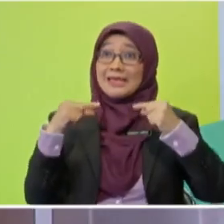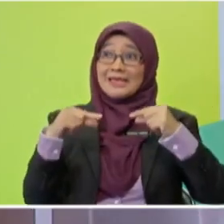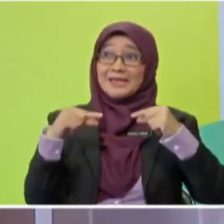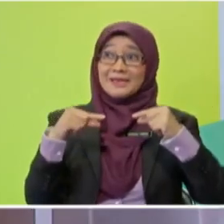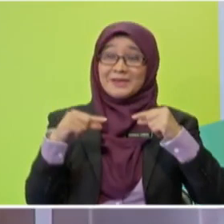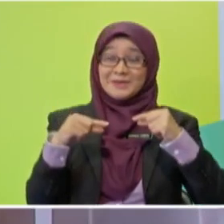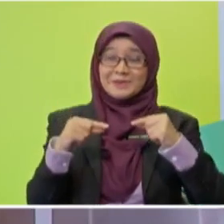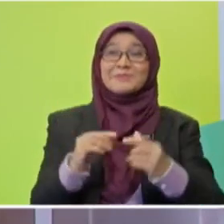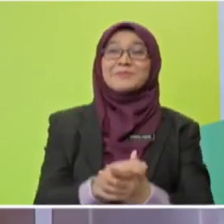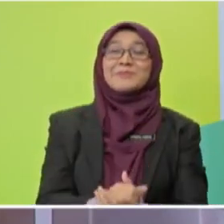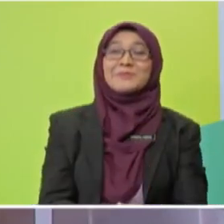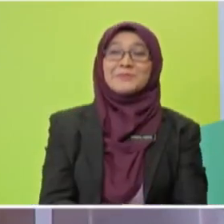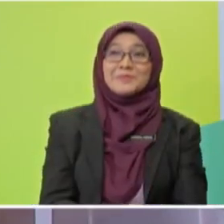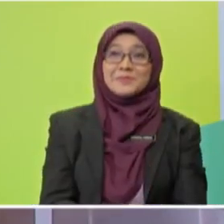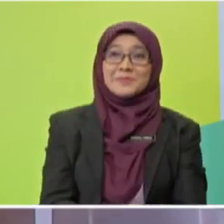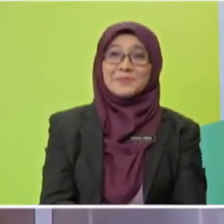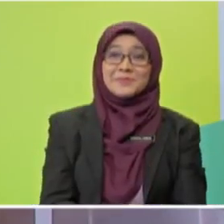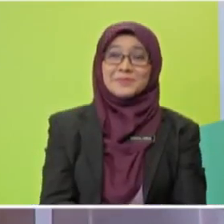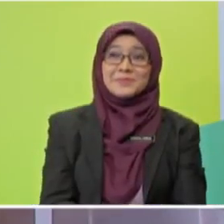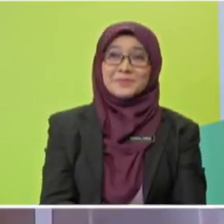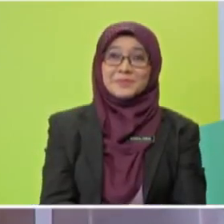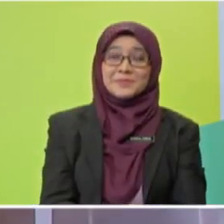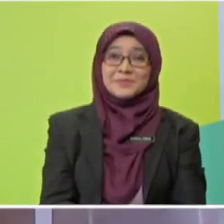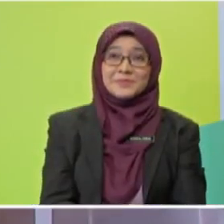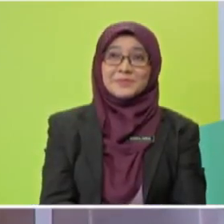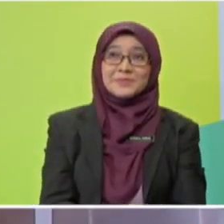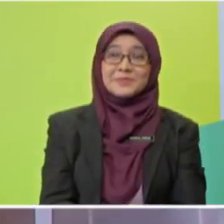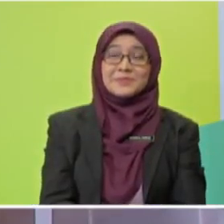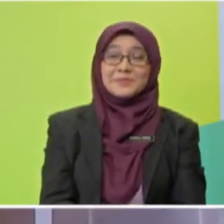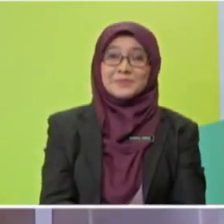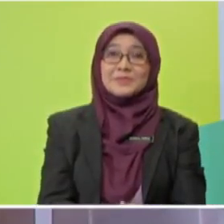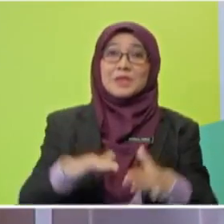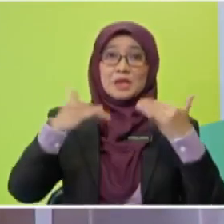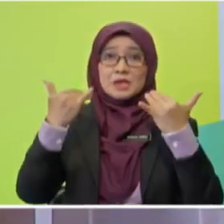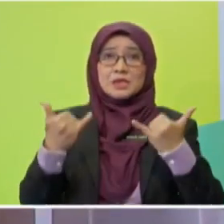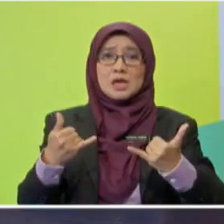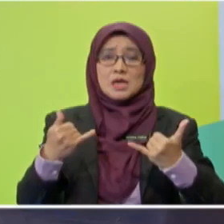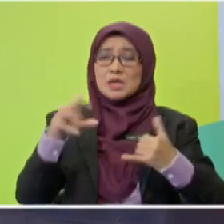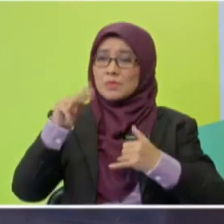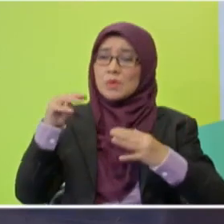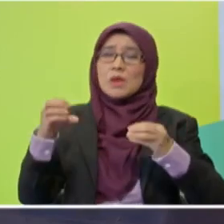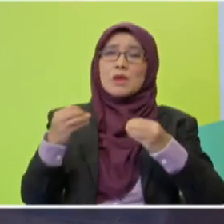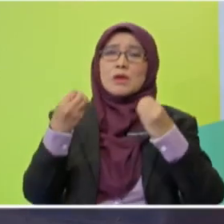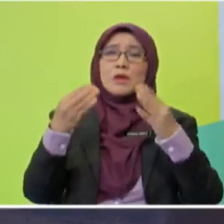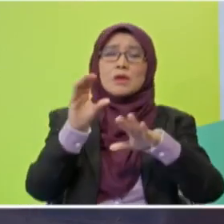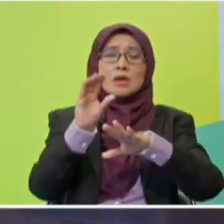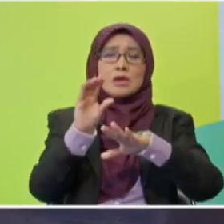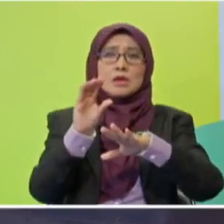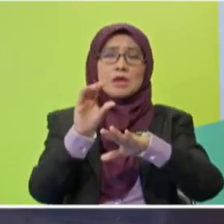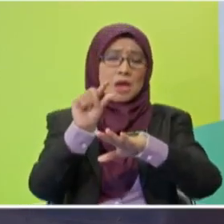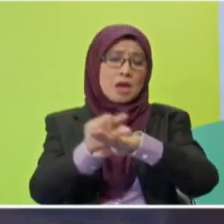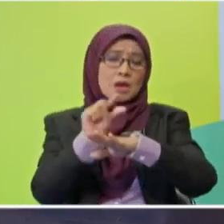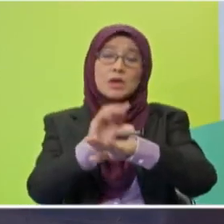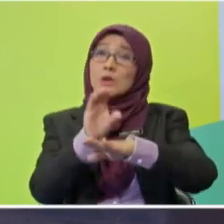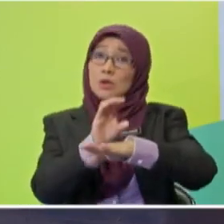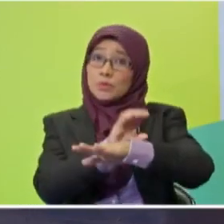to emphasize this. Okay, as we using nowadays the computer, the laptop, our smartphones, okay, right?